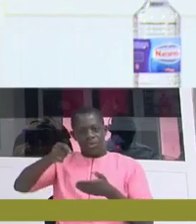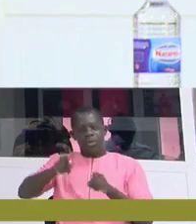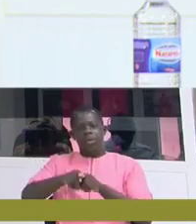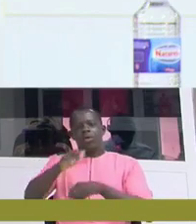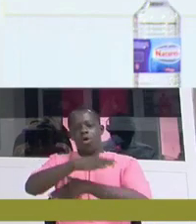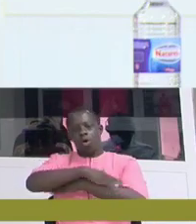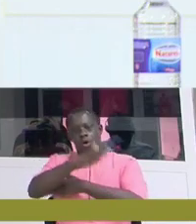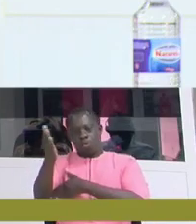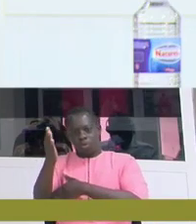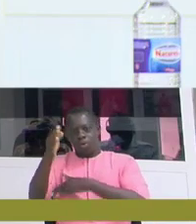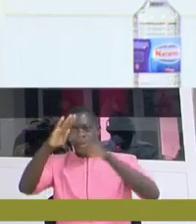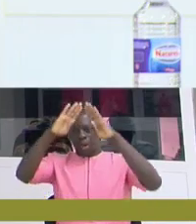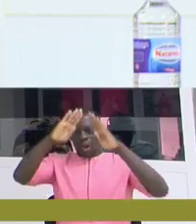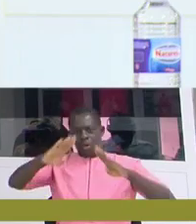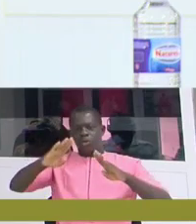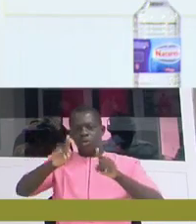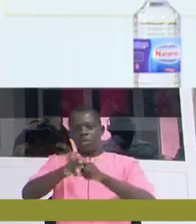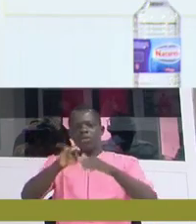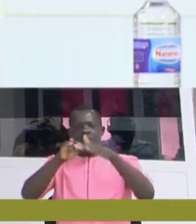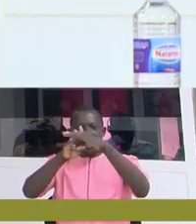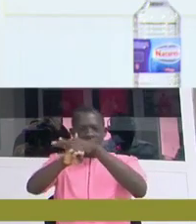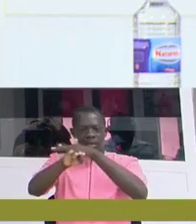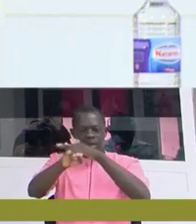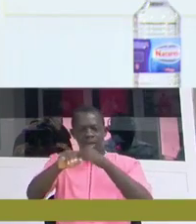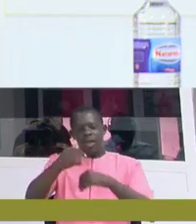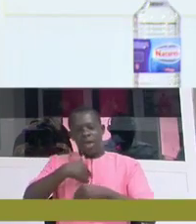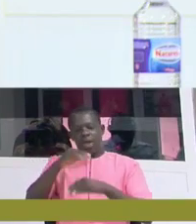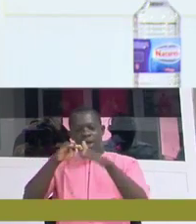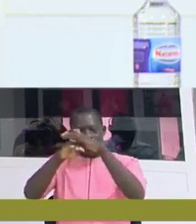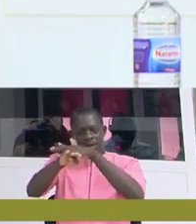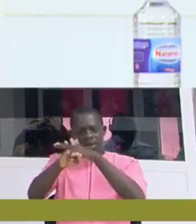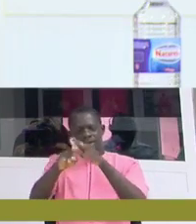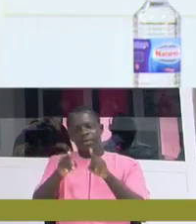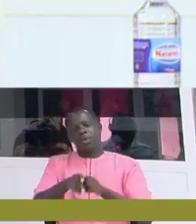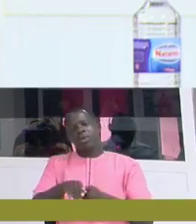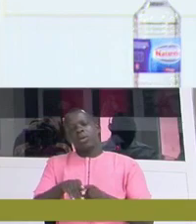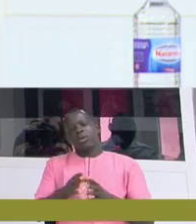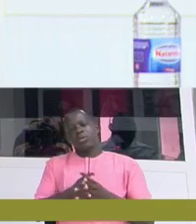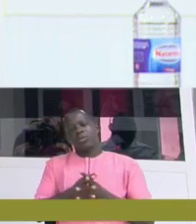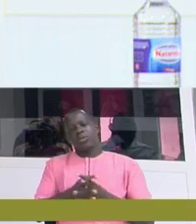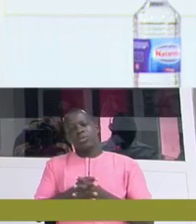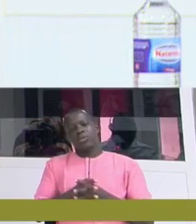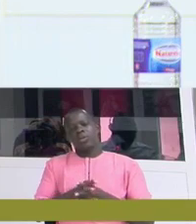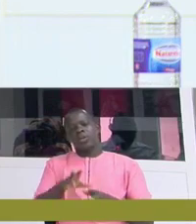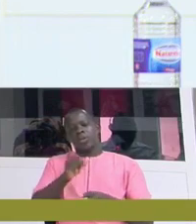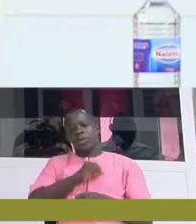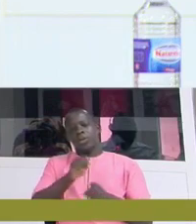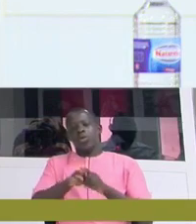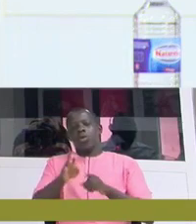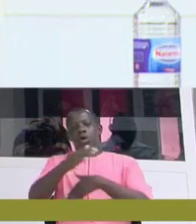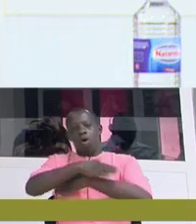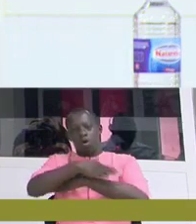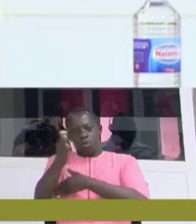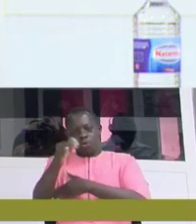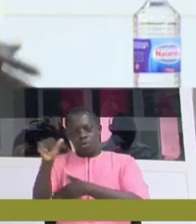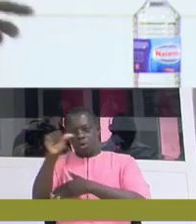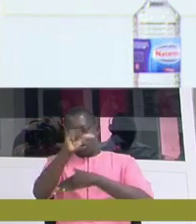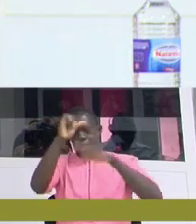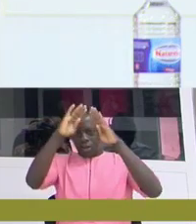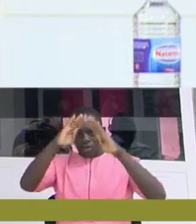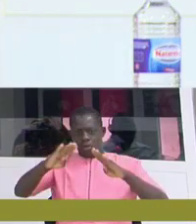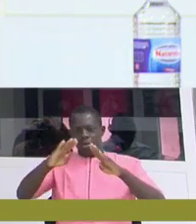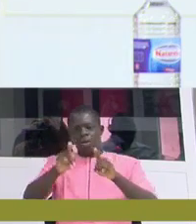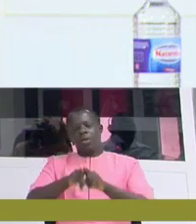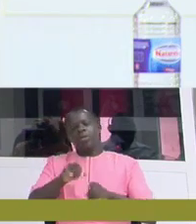dialed. He opened the door. Adunda. He went in. Ndunda. I went in. I bundo la kancho bondi. He opened another door. I ndundi